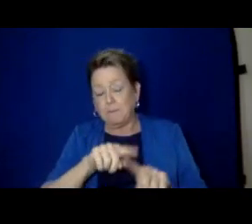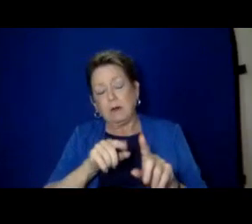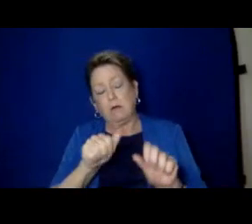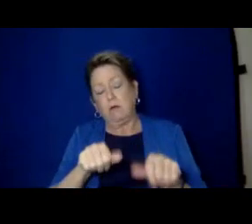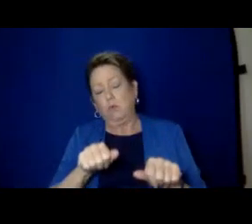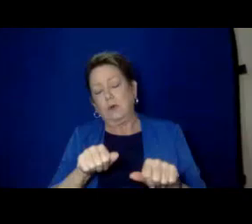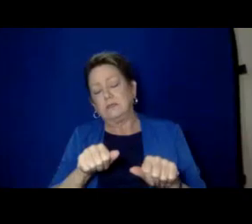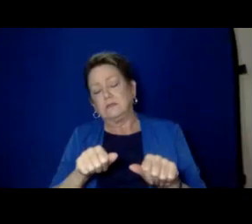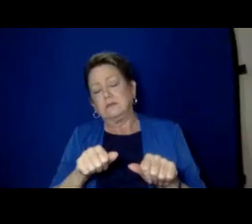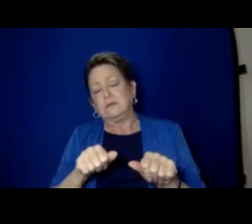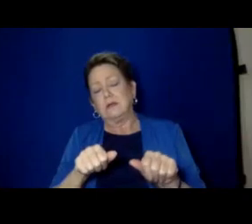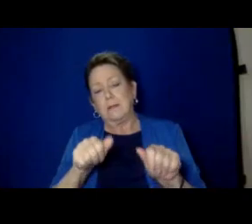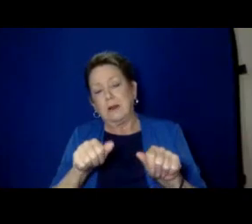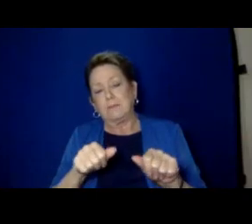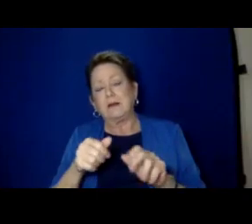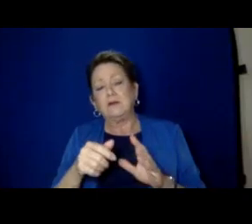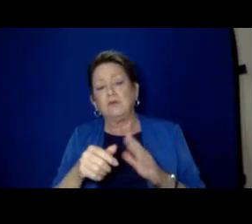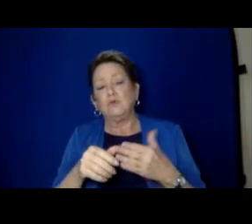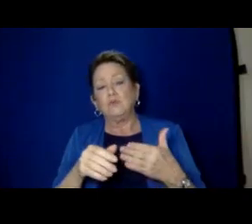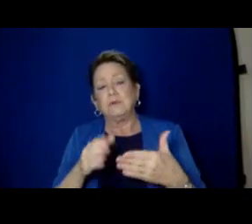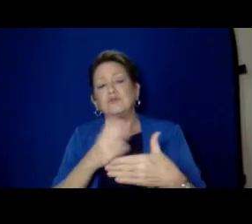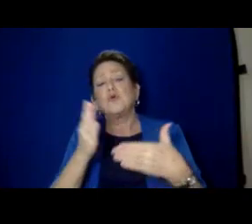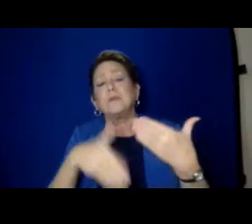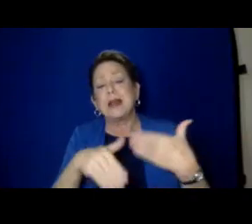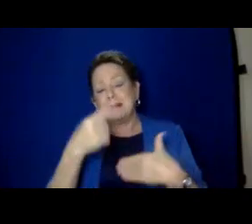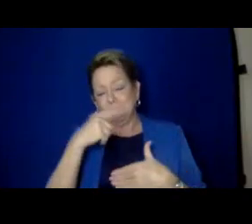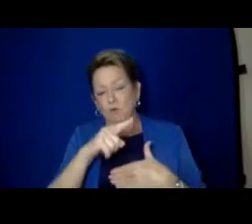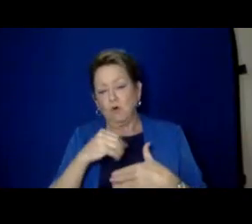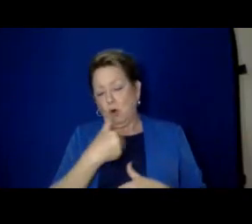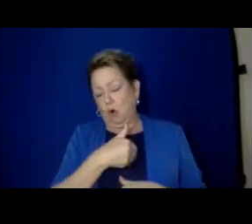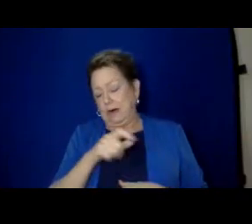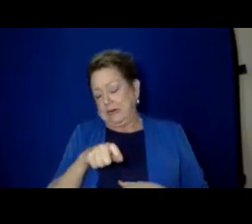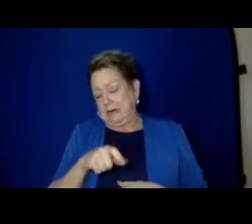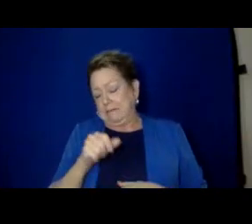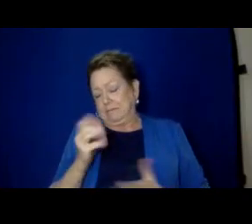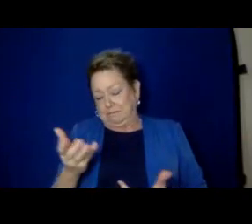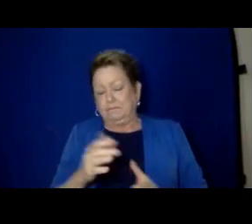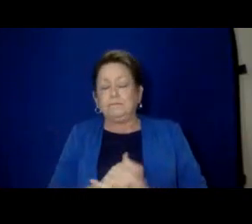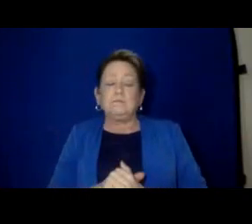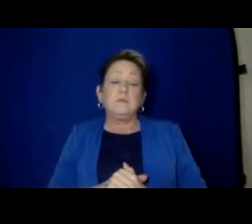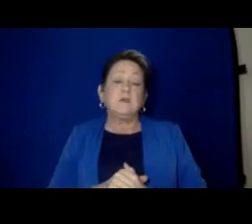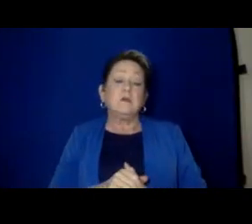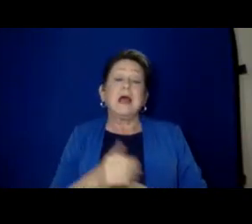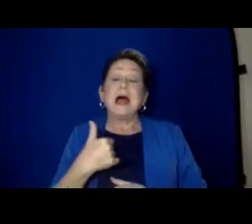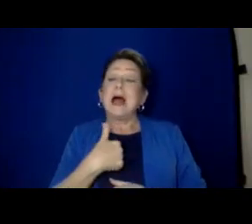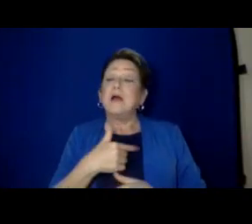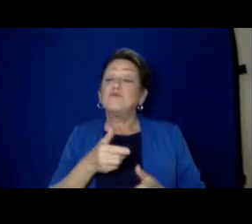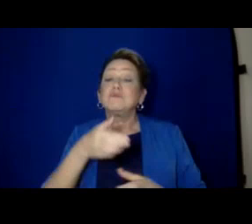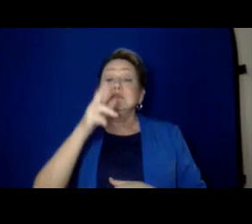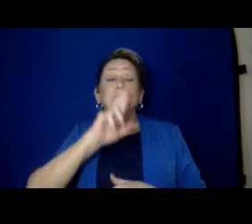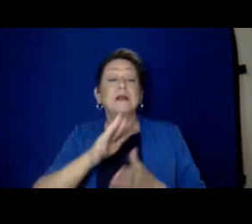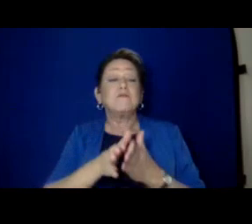our ability to terminate for convenience, as we do with all of our contracts. Subject to any member questions, I would respectfully request that the Performance Oversight